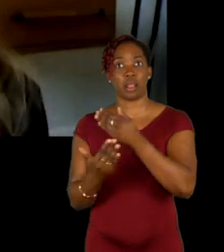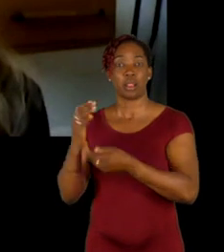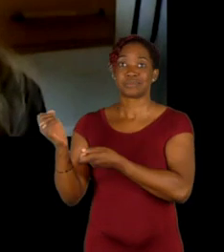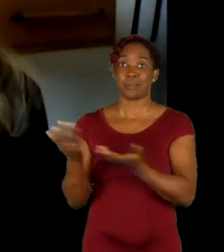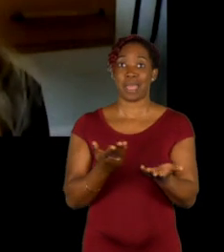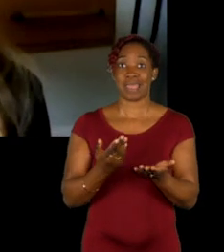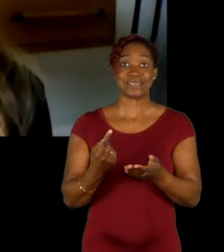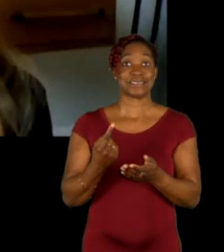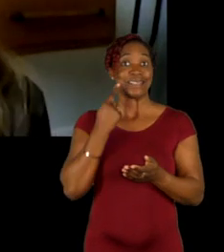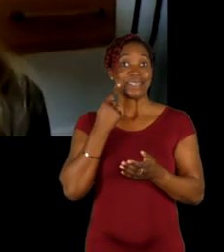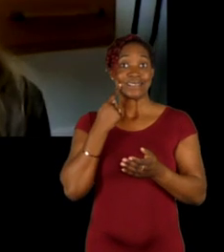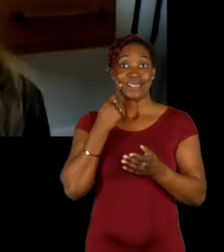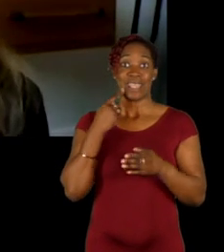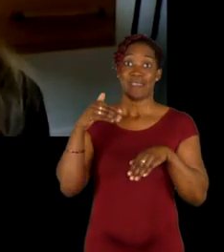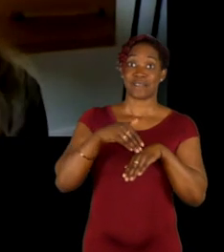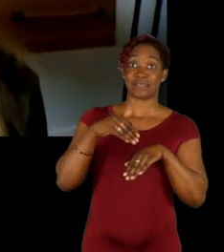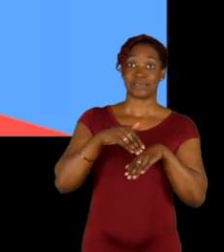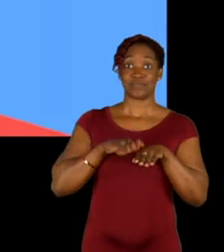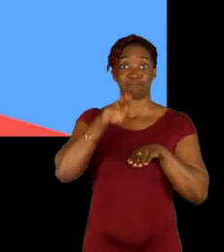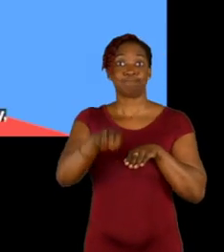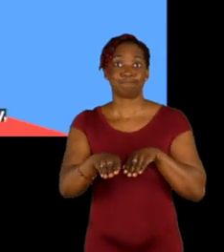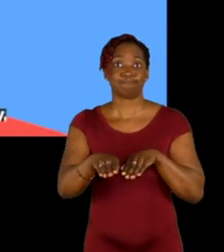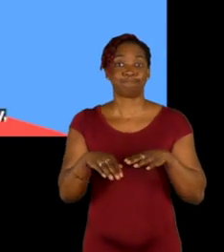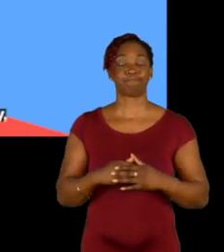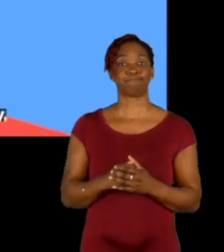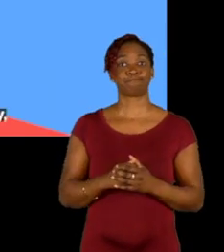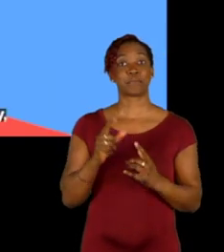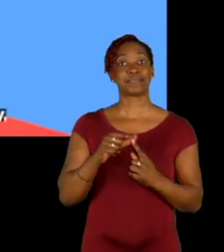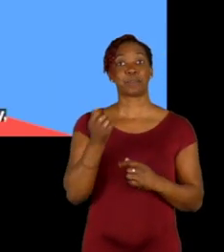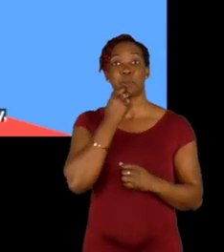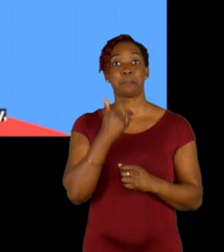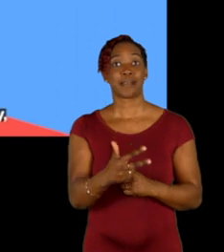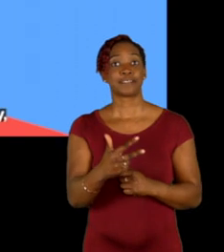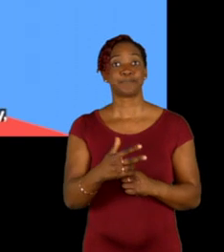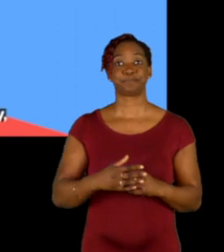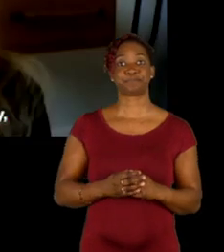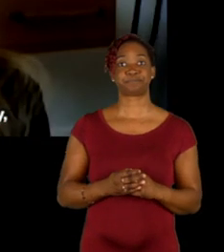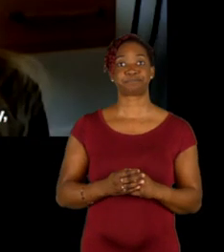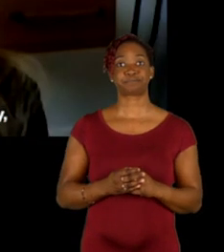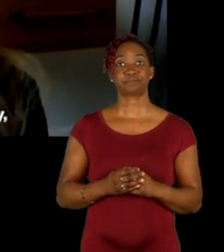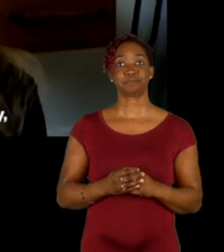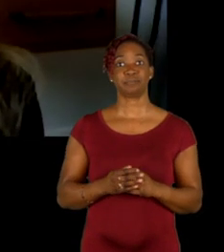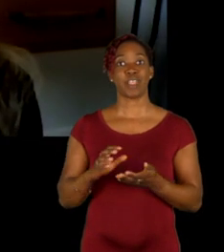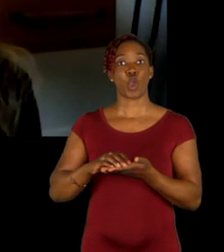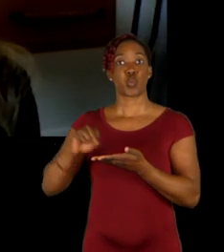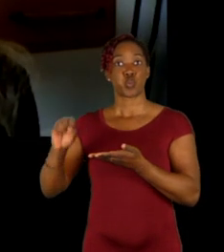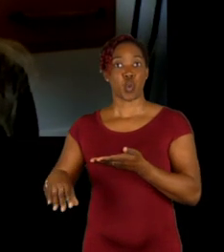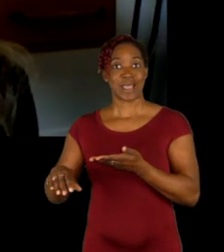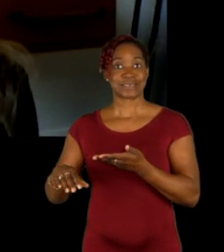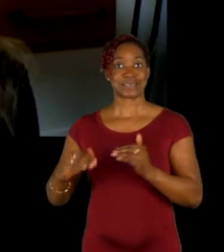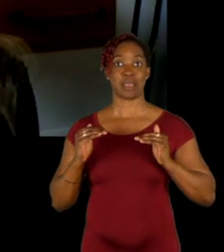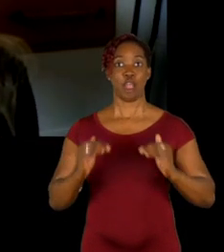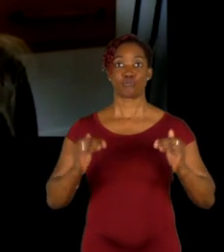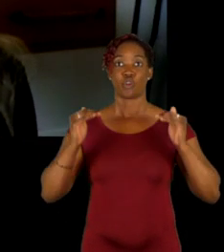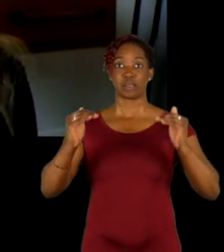take in creating a sustainable production. Tip number 8 is the waste hierarchy. So thinking